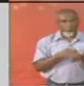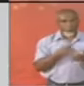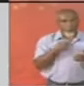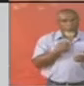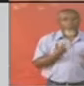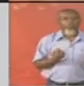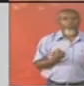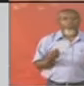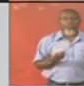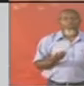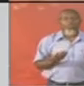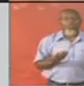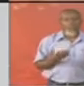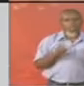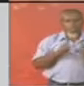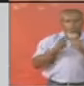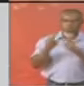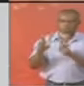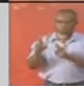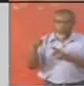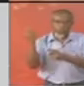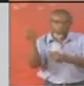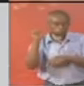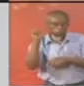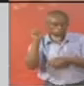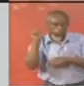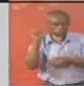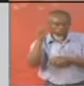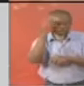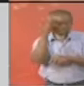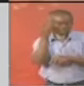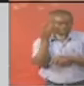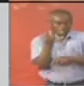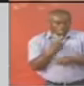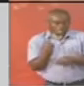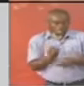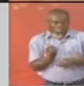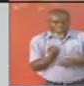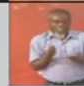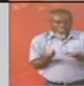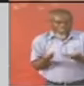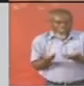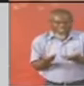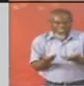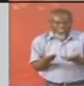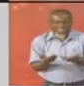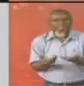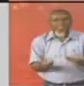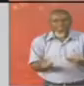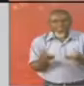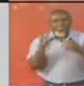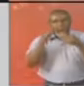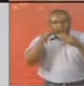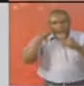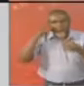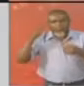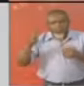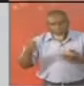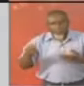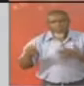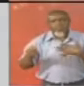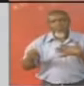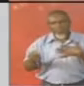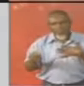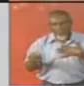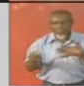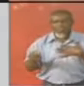because, it's just you in the bathroom. So sometimes if you do need to take more often a break from the mask, you would need to go somewhere